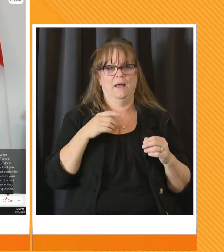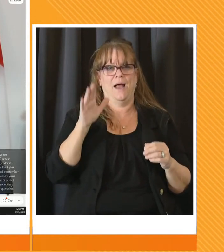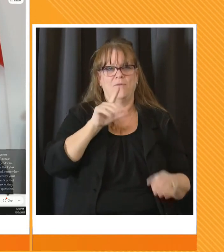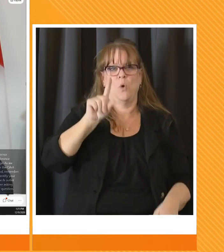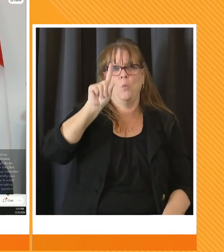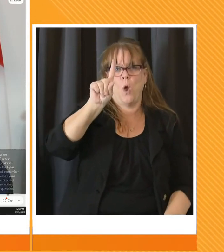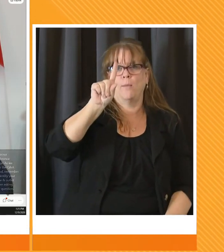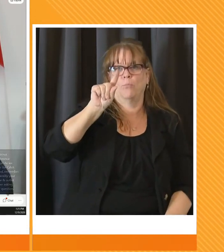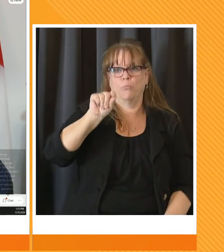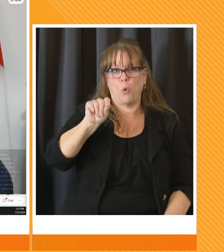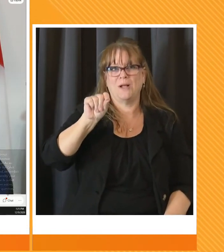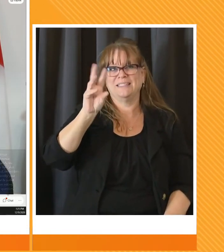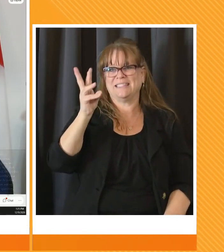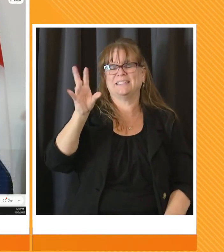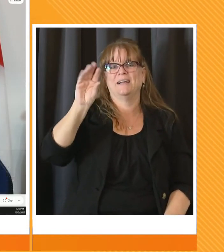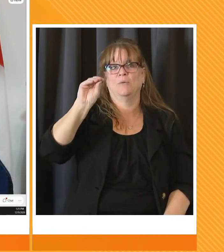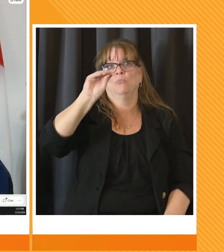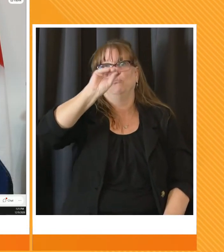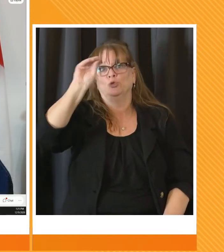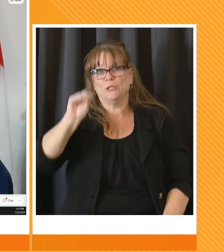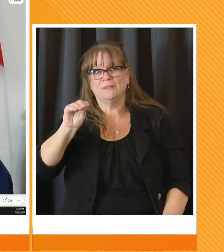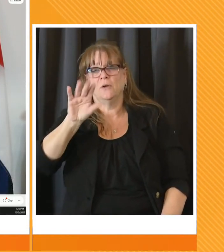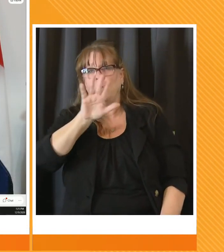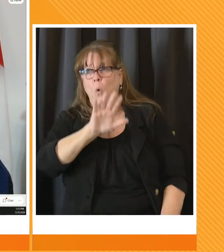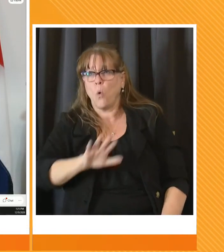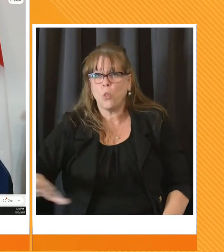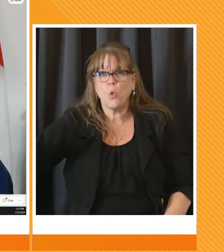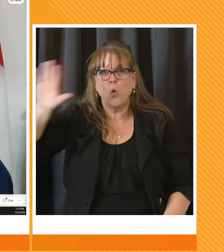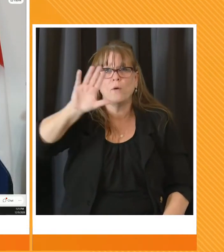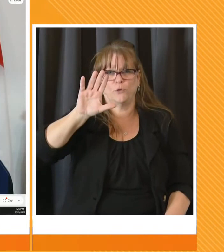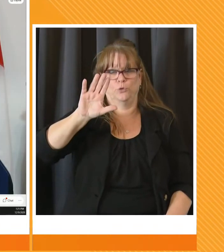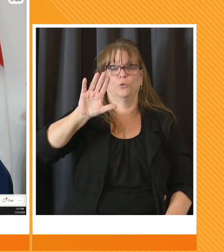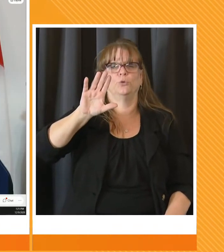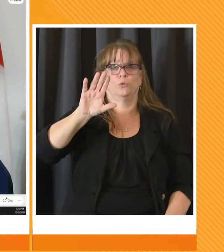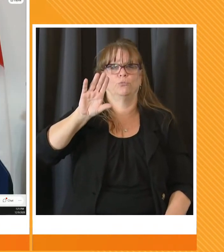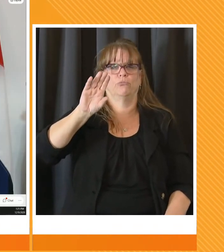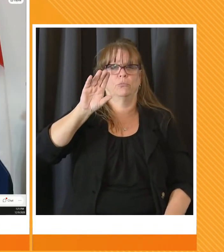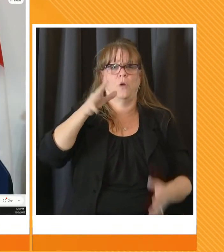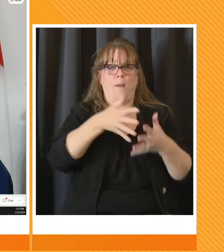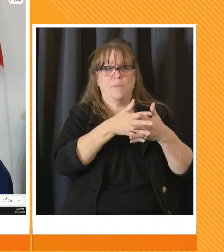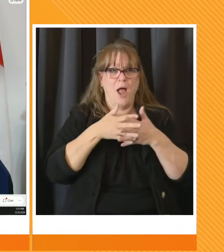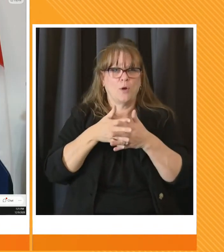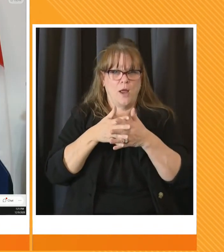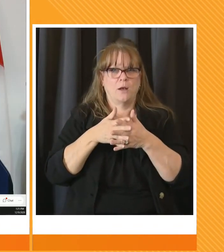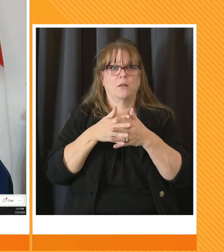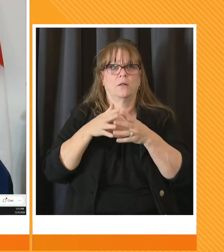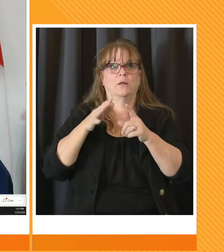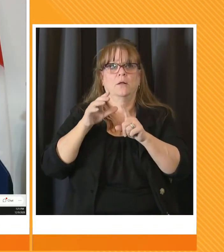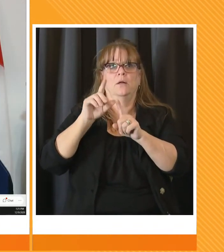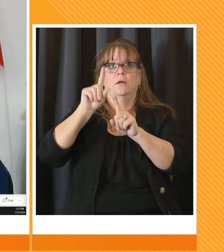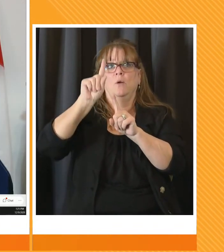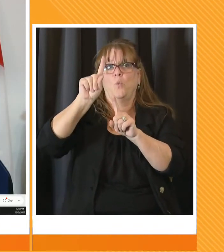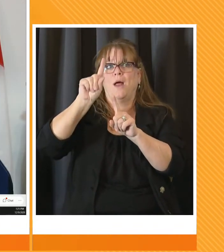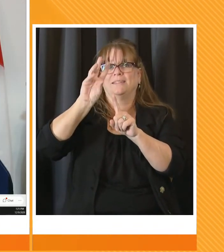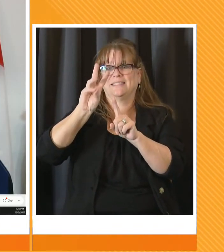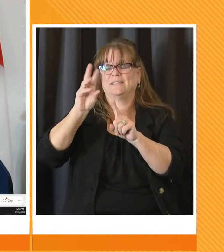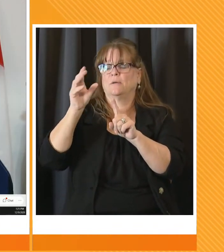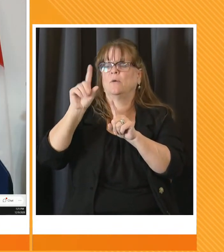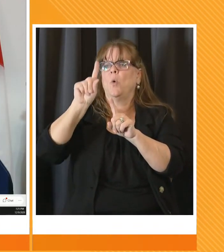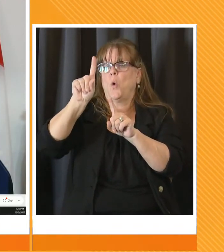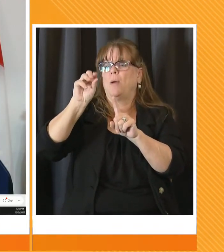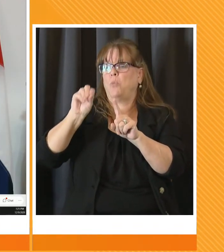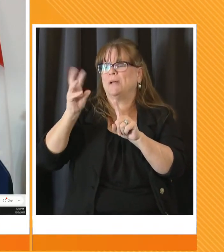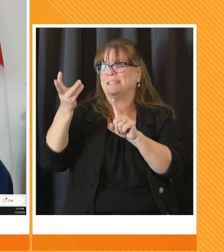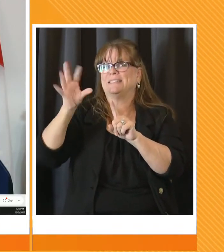is what we're being told, and we and others will hold them accountable for that. This vaccine is really the gateway to the end of